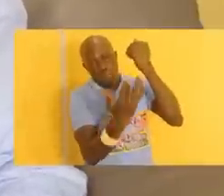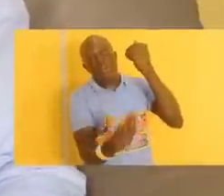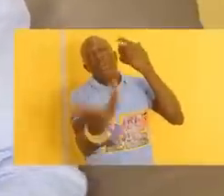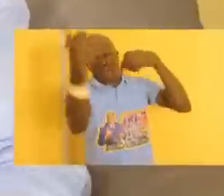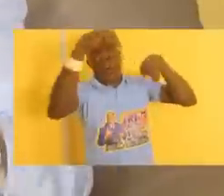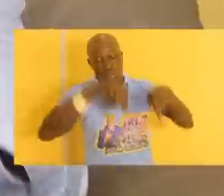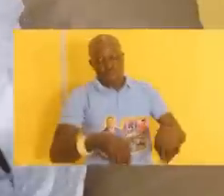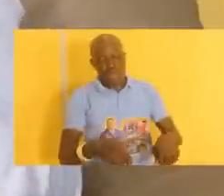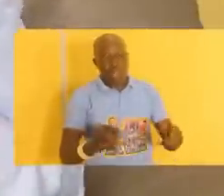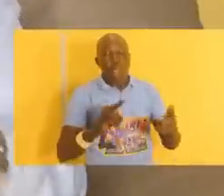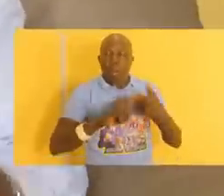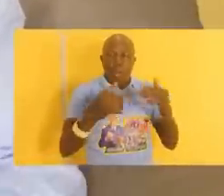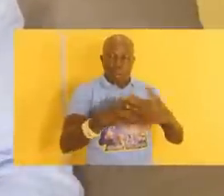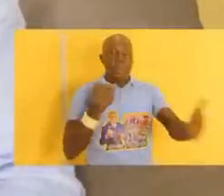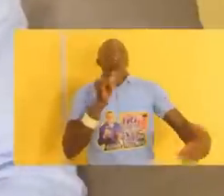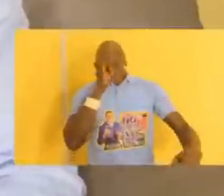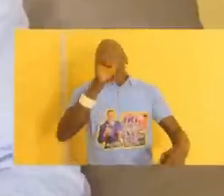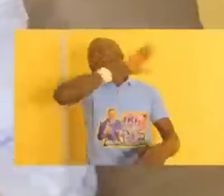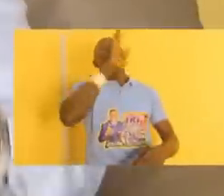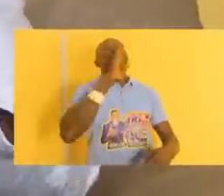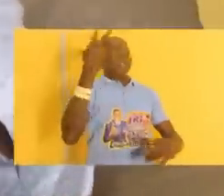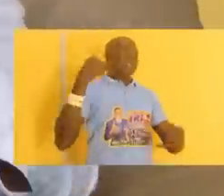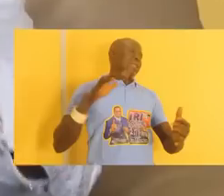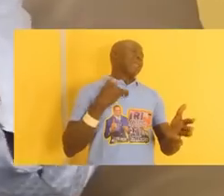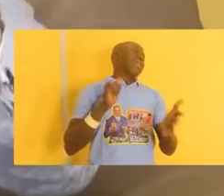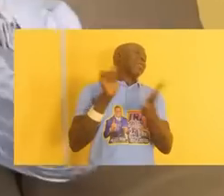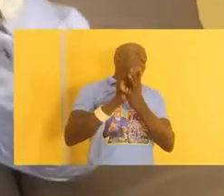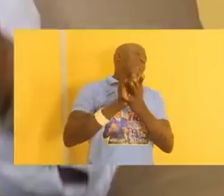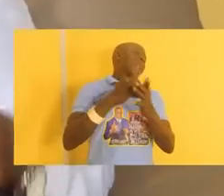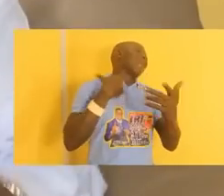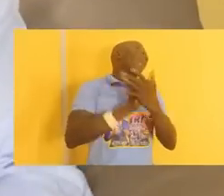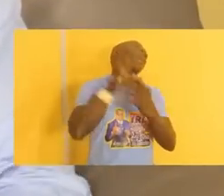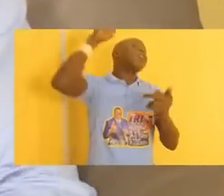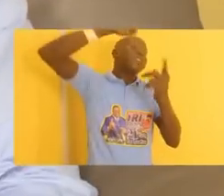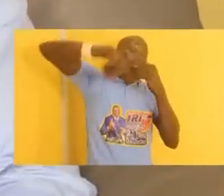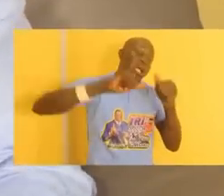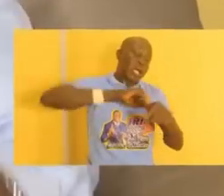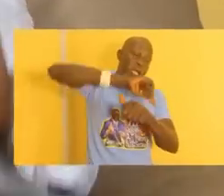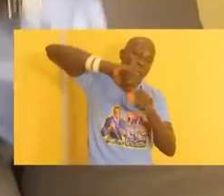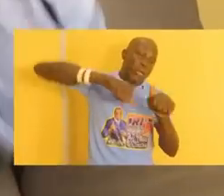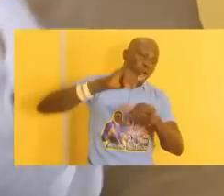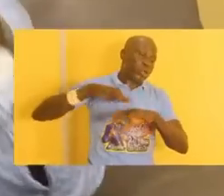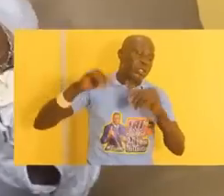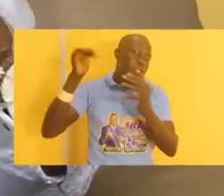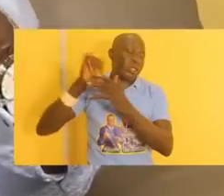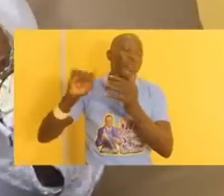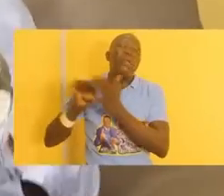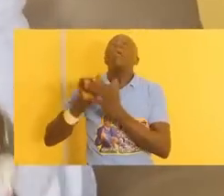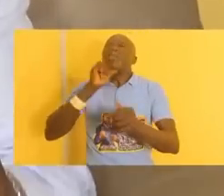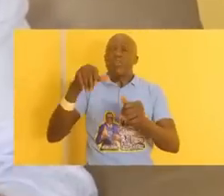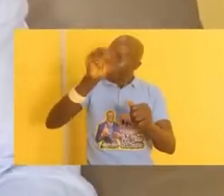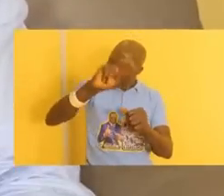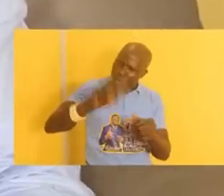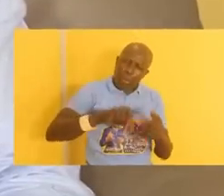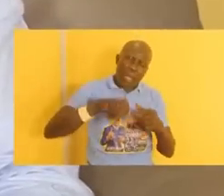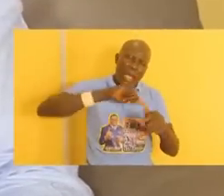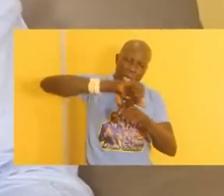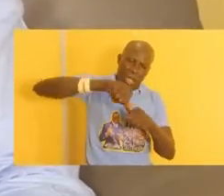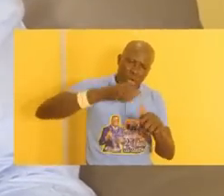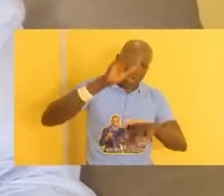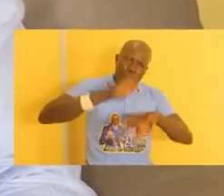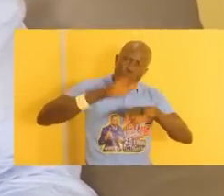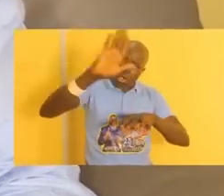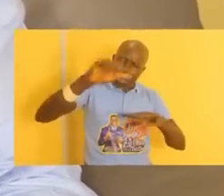with his blood. But before it was not like that before. He was anointed. Oh, see, but I told you for real, you anointing. Only the family